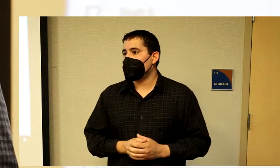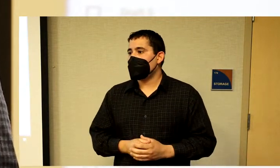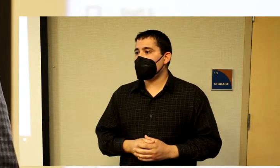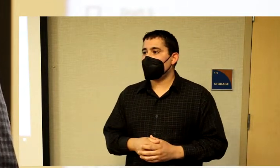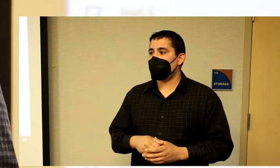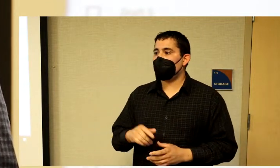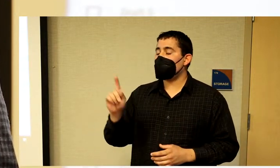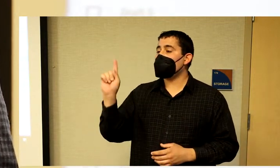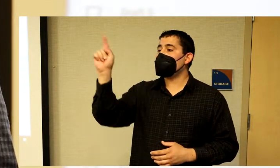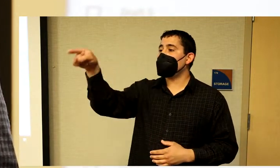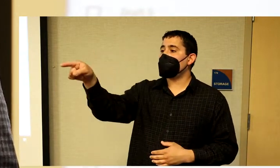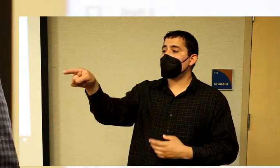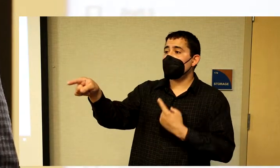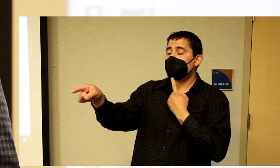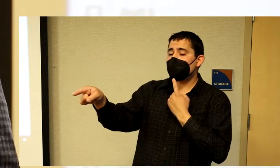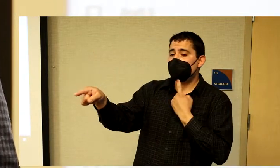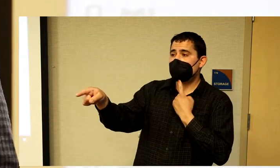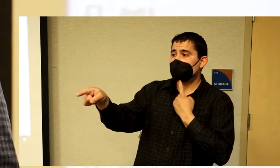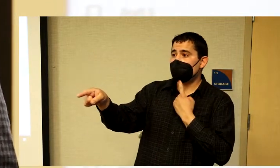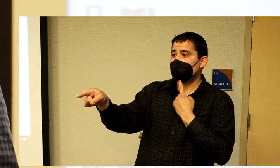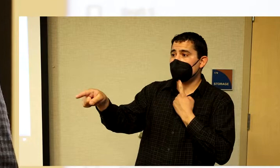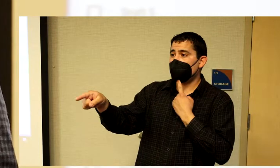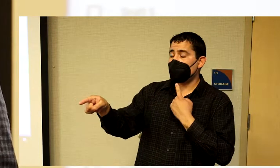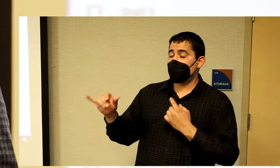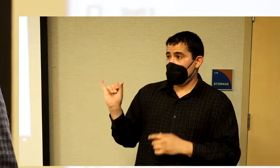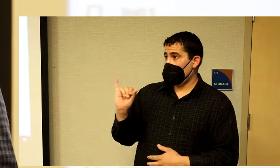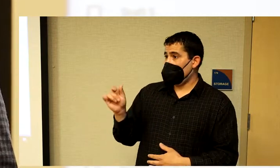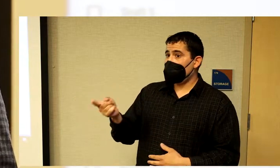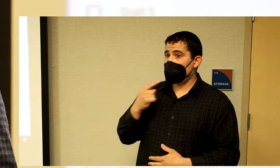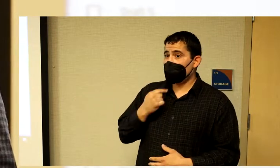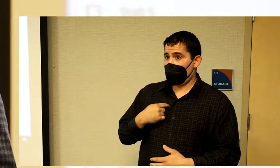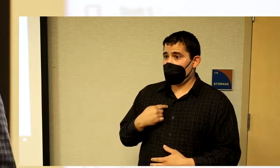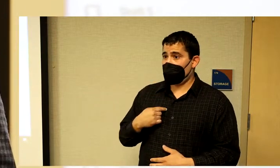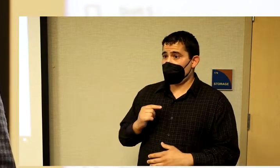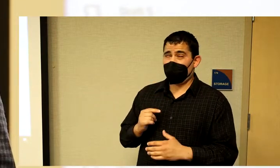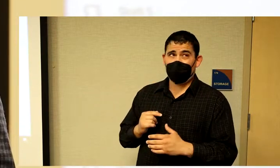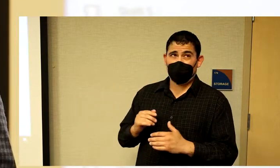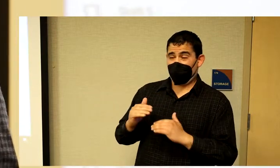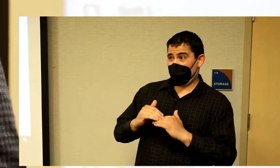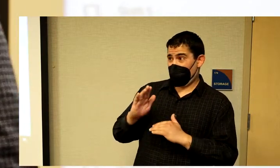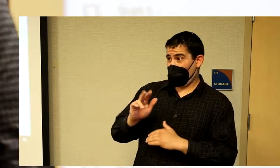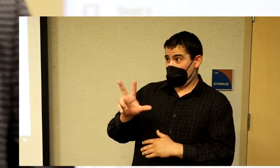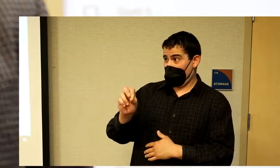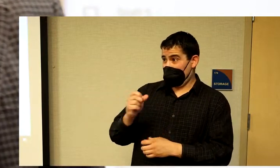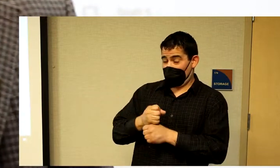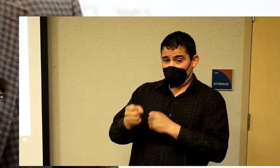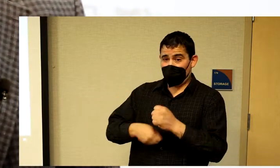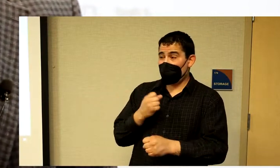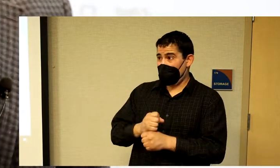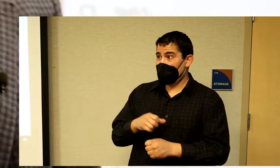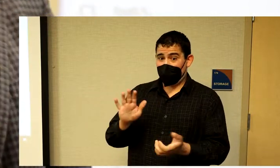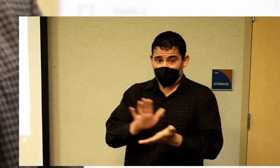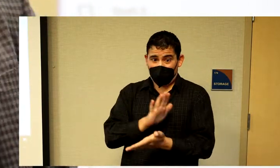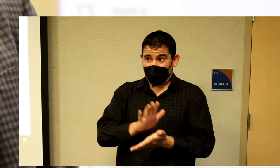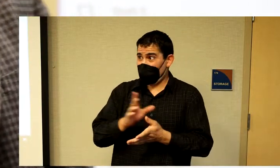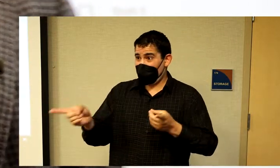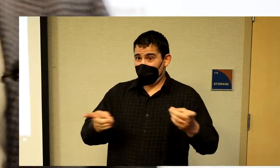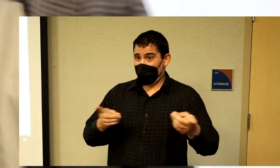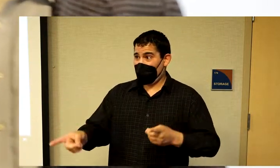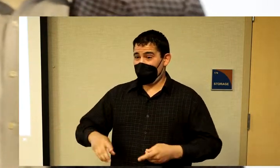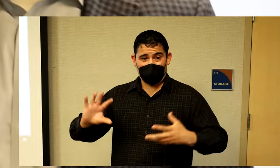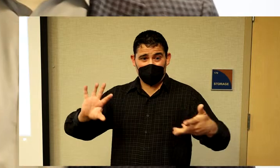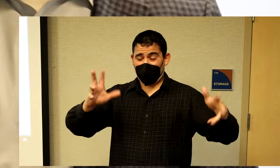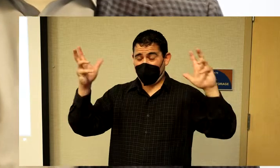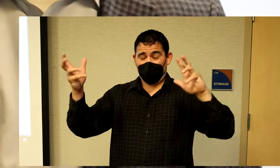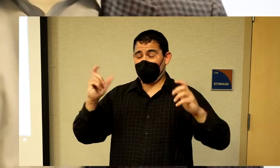And would that, because as you say, after 30 years, it's going to be a radically different map. Mm-hmm. So the odds that there